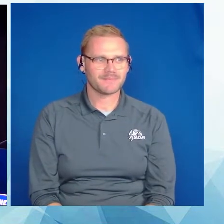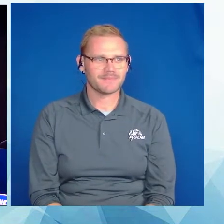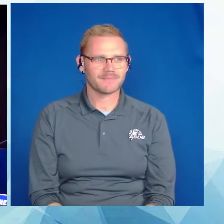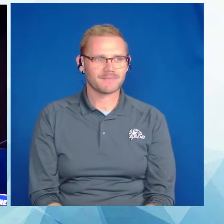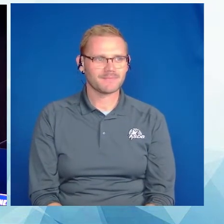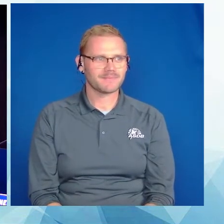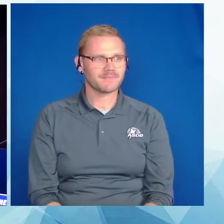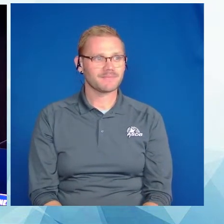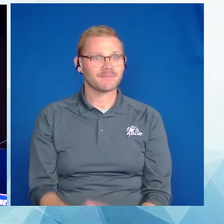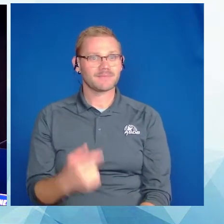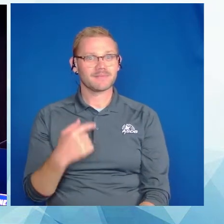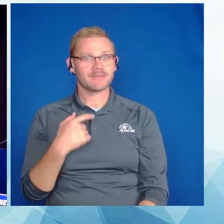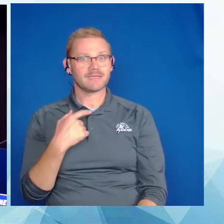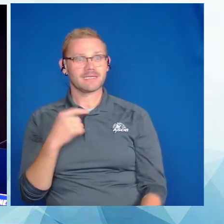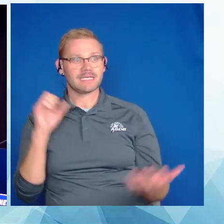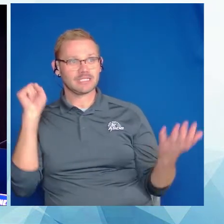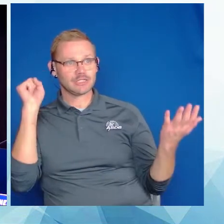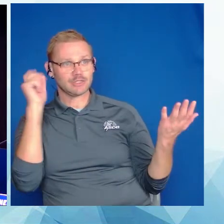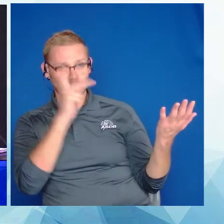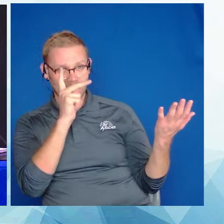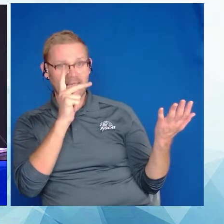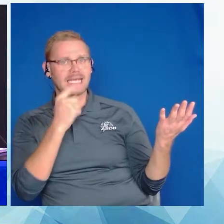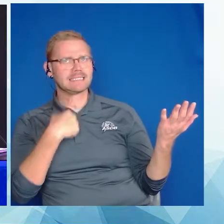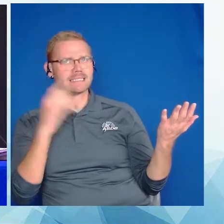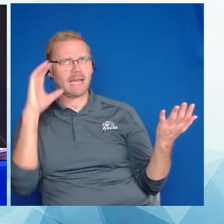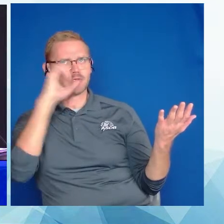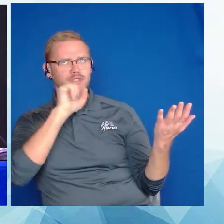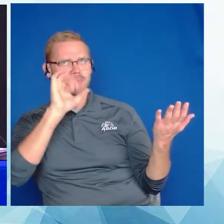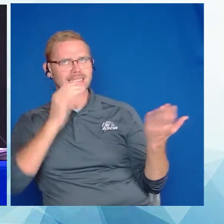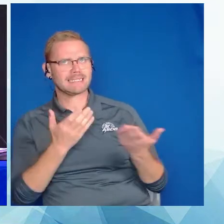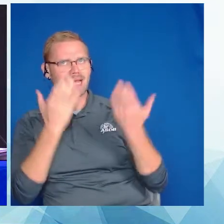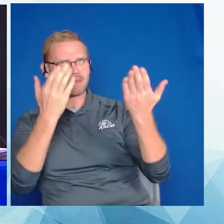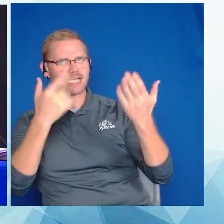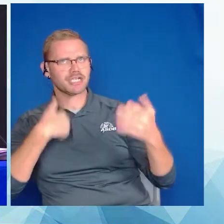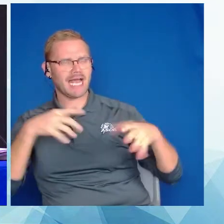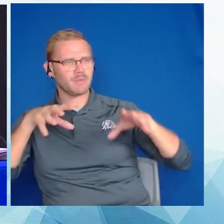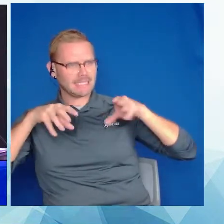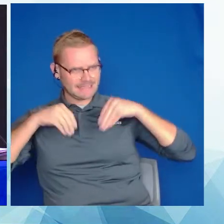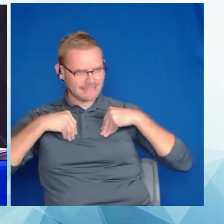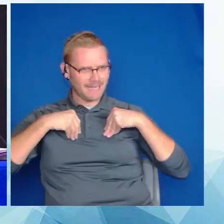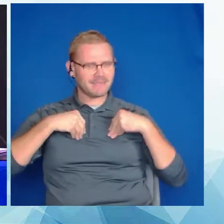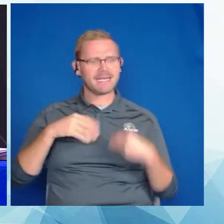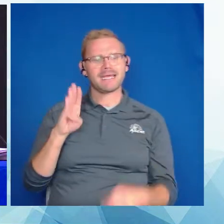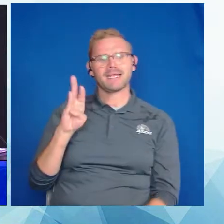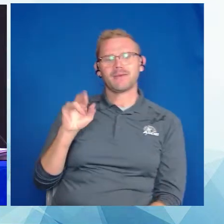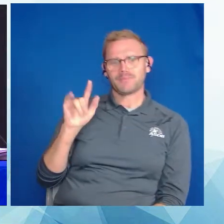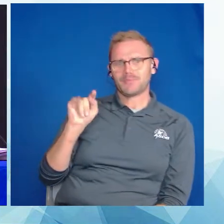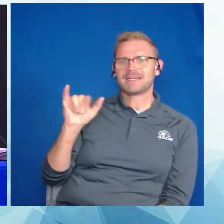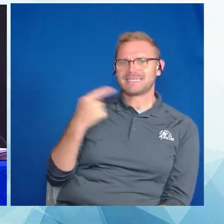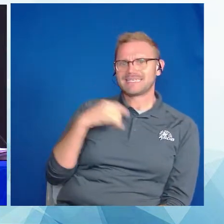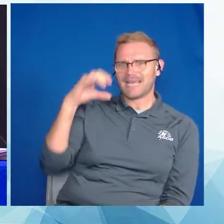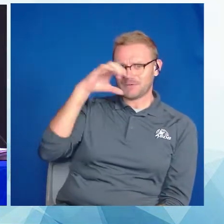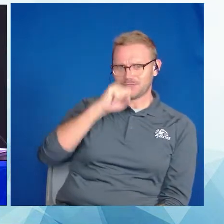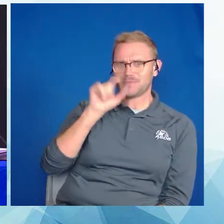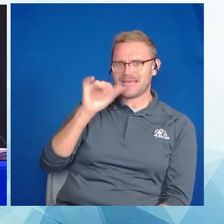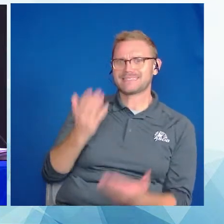I will assume that's a nomination and I will accept. I will also assume that's a nomination, and I will also